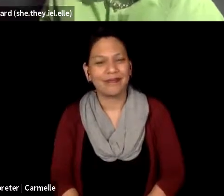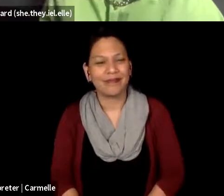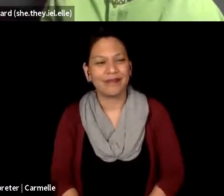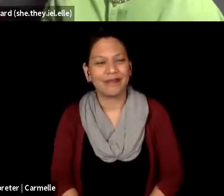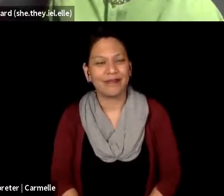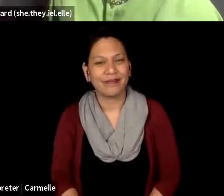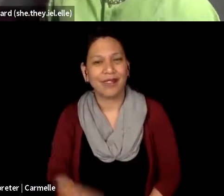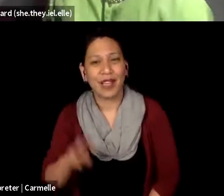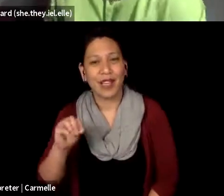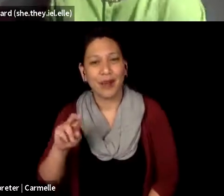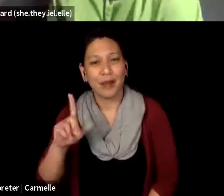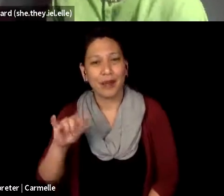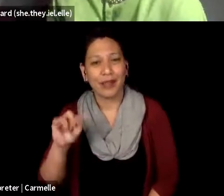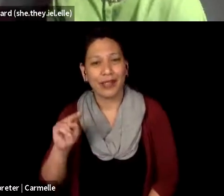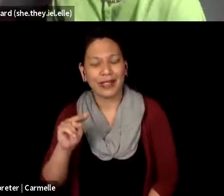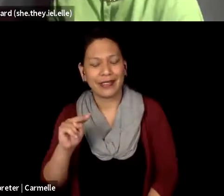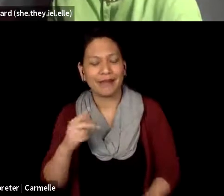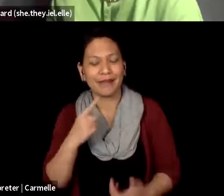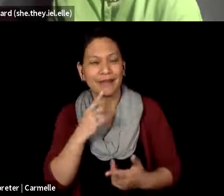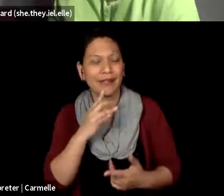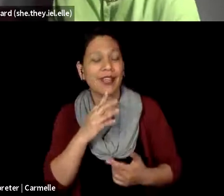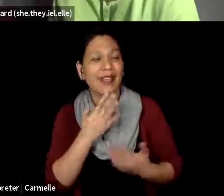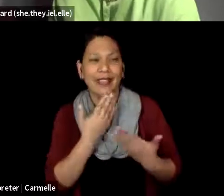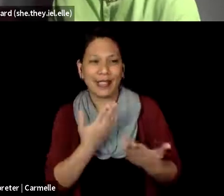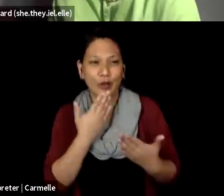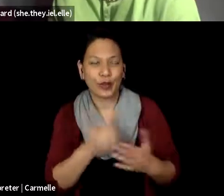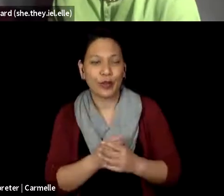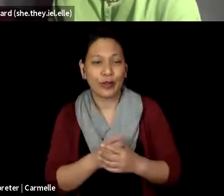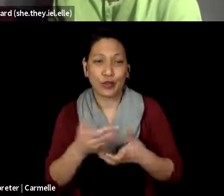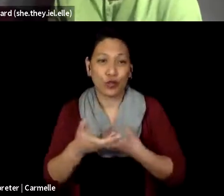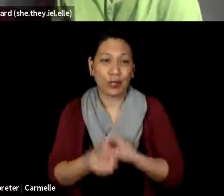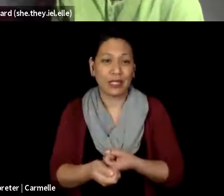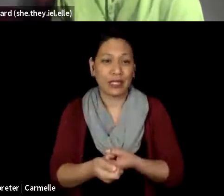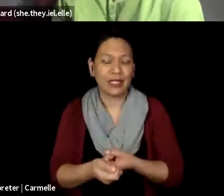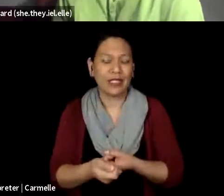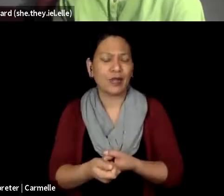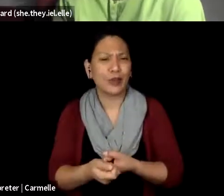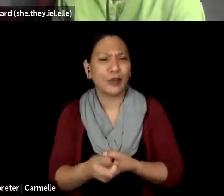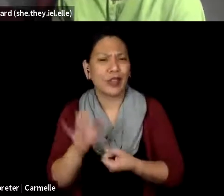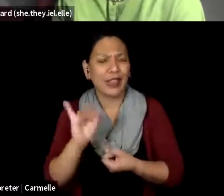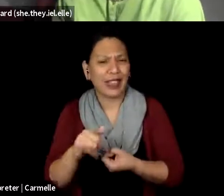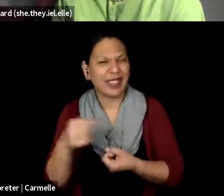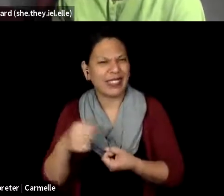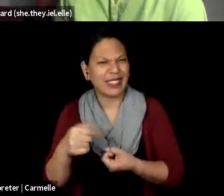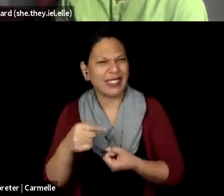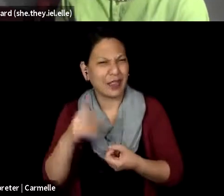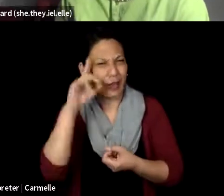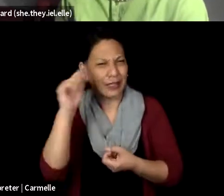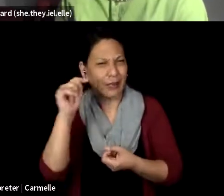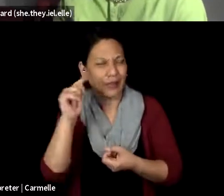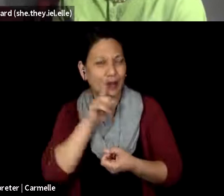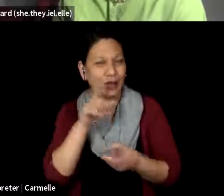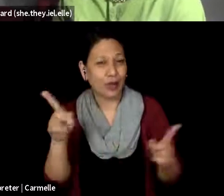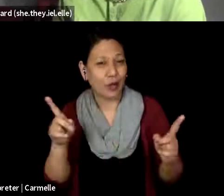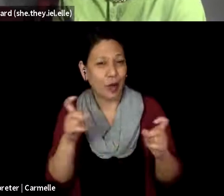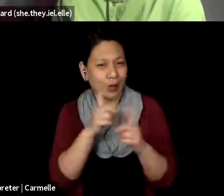Thank you for that. It's very, I think, trust is a really complex thing to talk about, but also